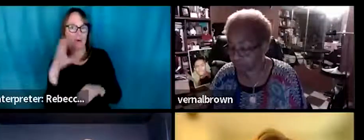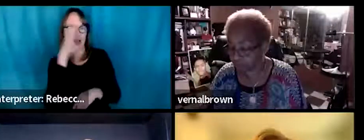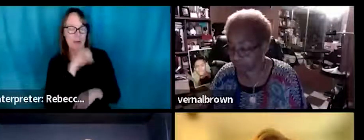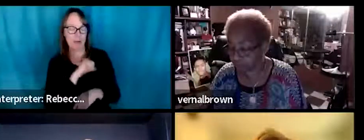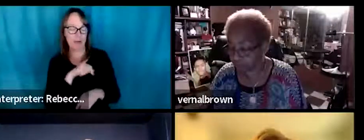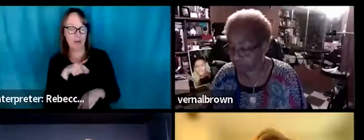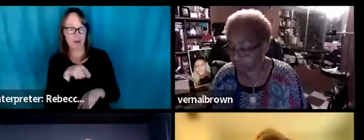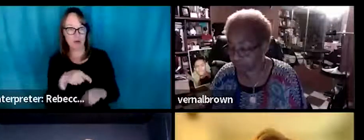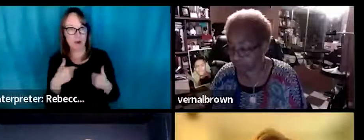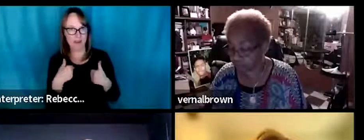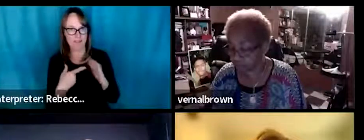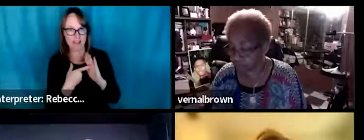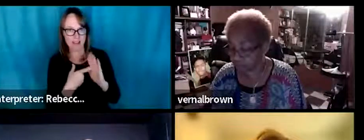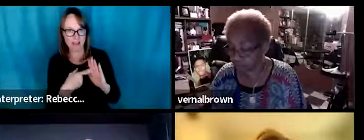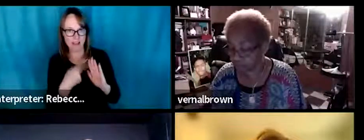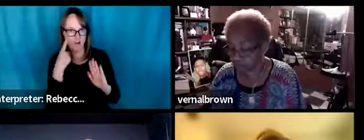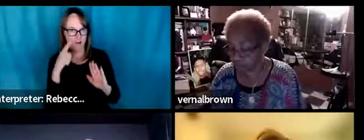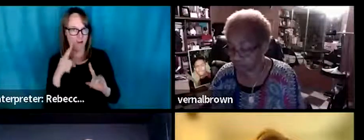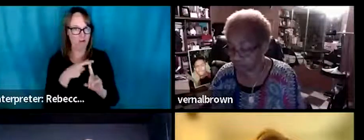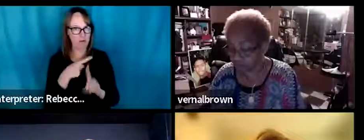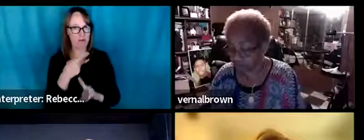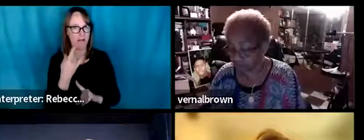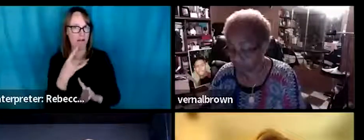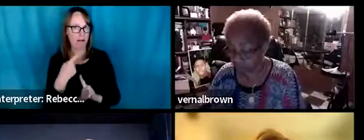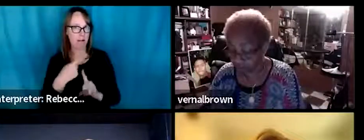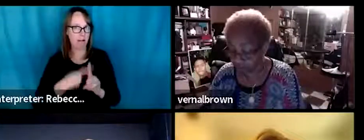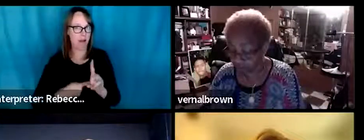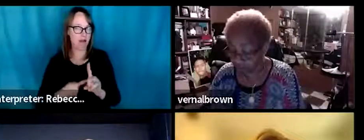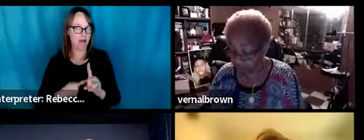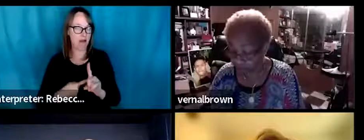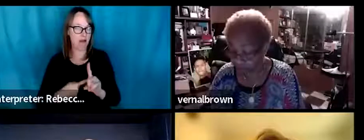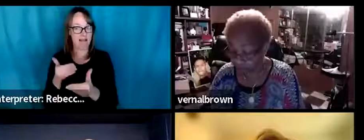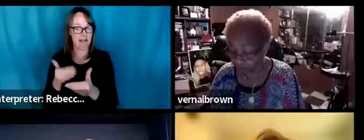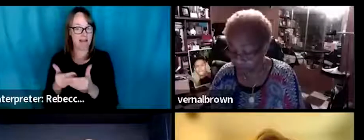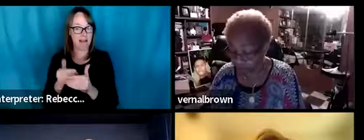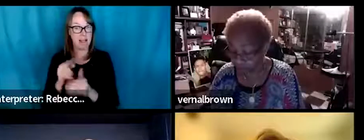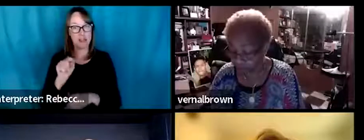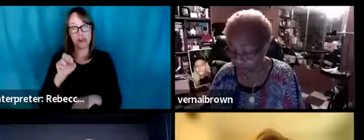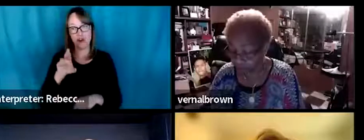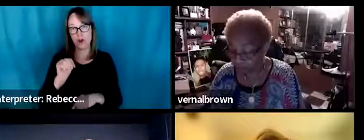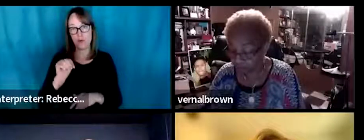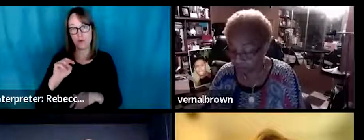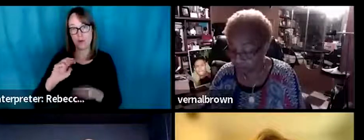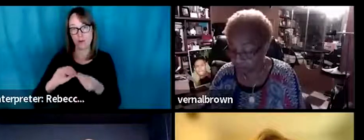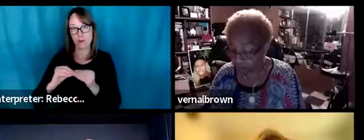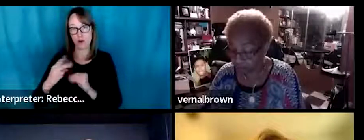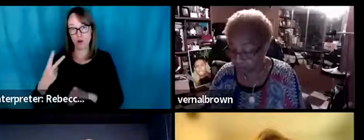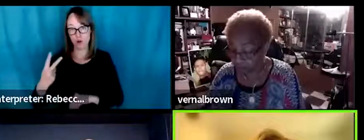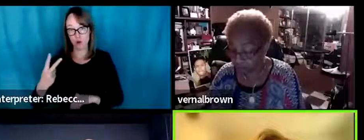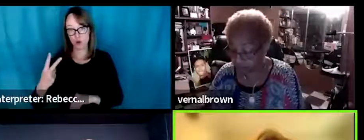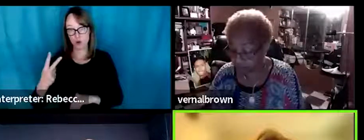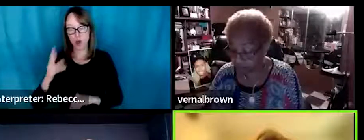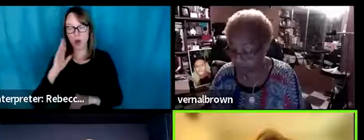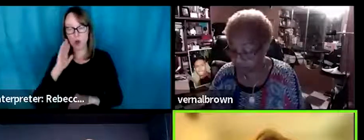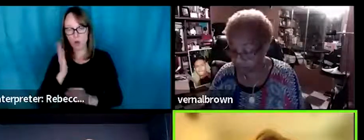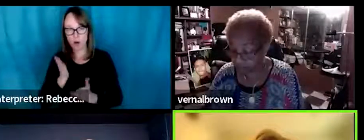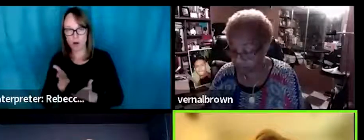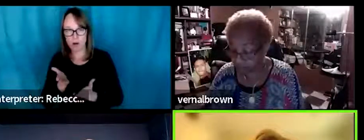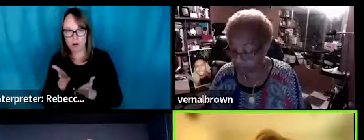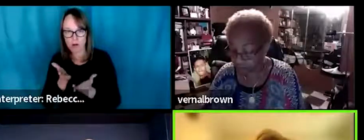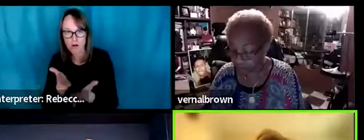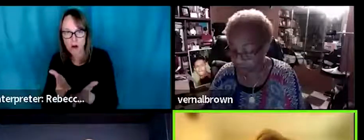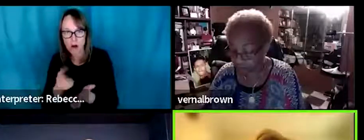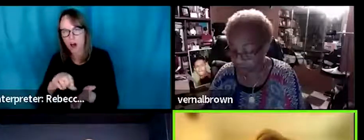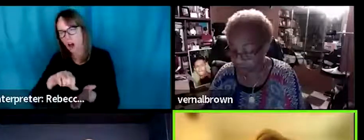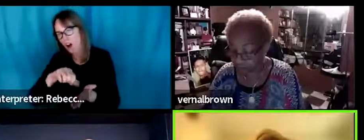months. As we approach term two, we would bring another cost exhibit back to the board for approval. So we're approving